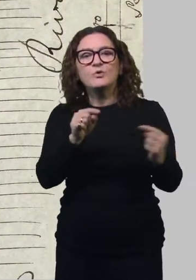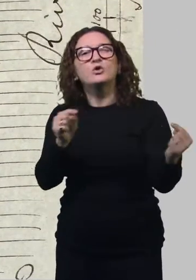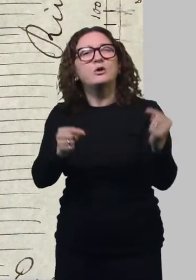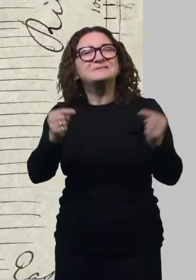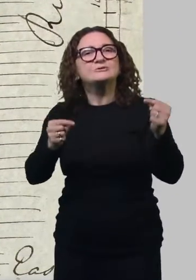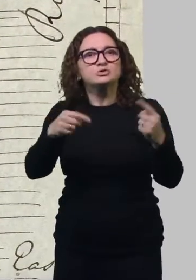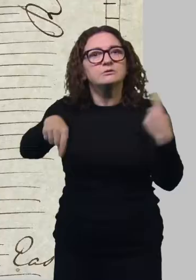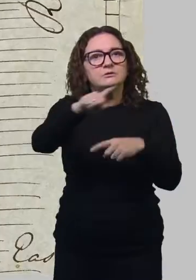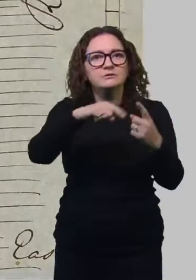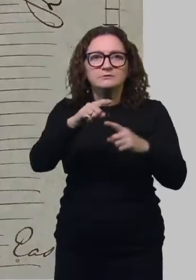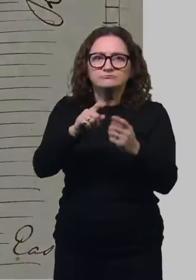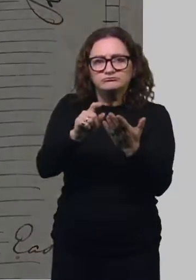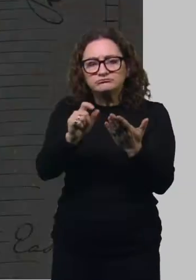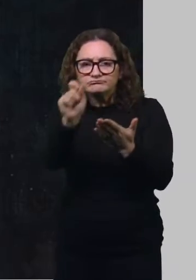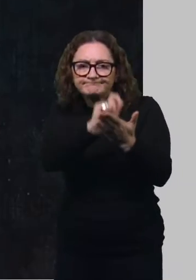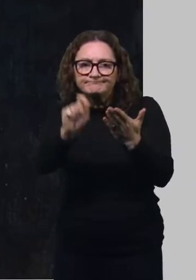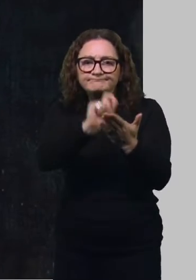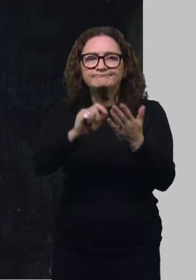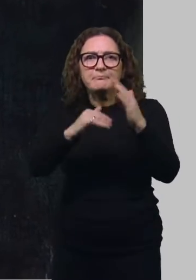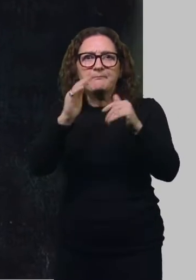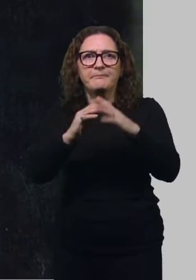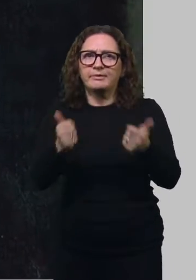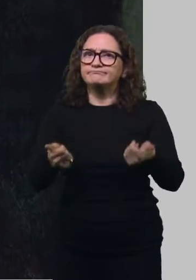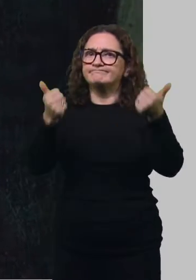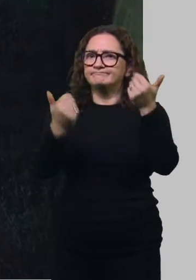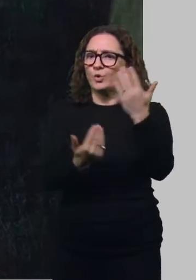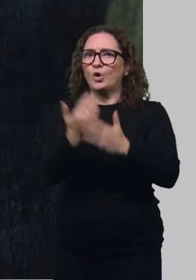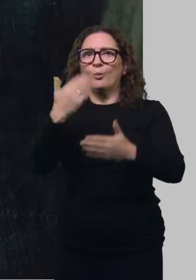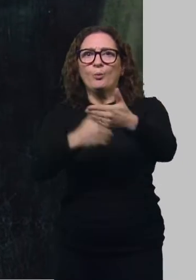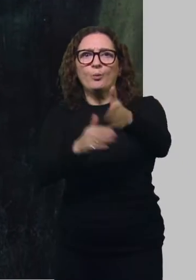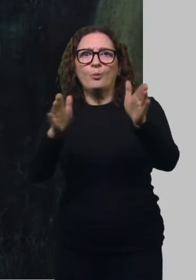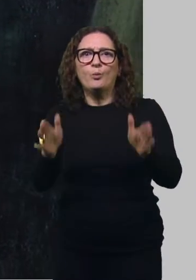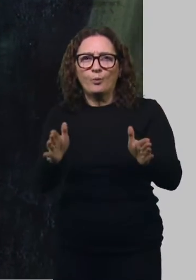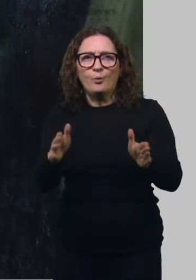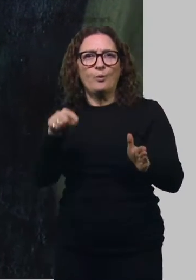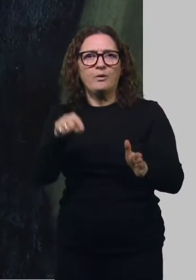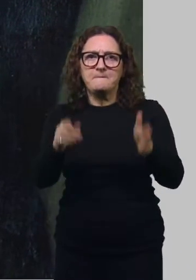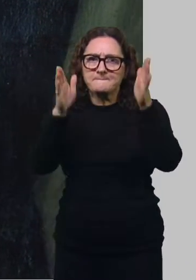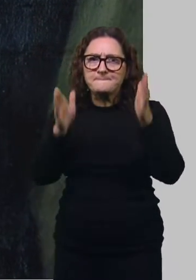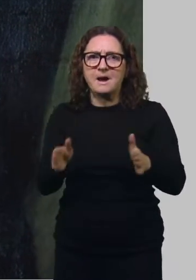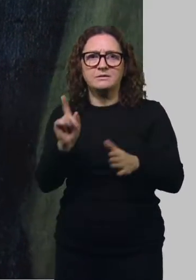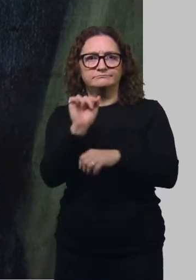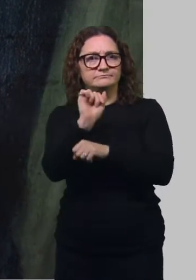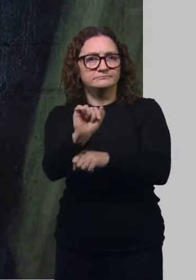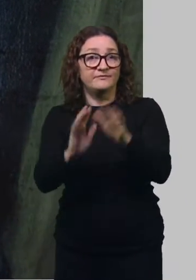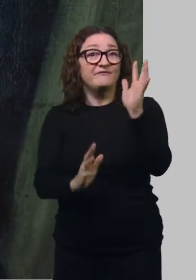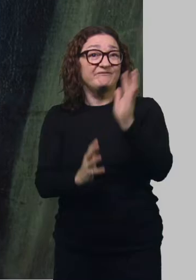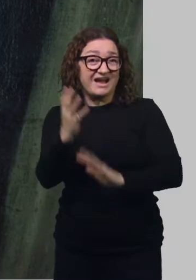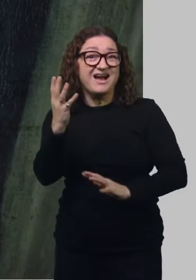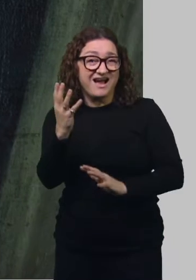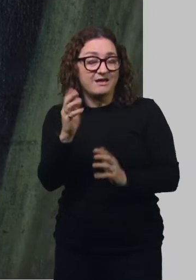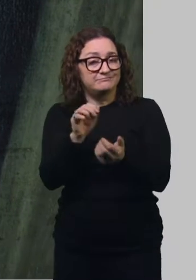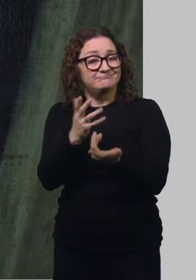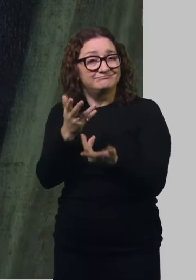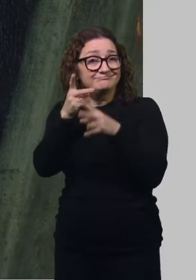fire, a compulsory part of the design for the competition was there had to be fireproof repositories for the archives and books. This was